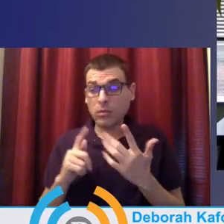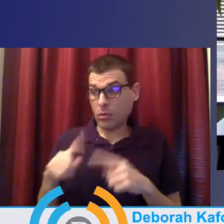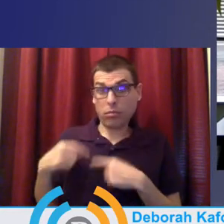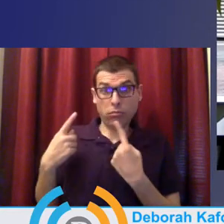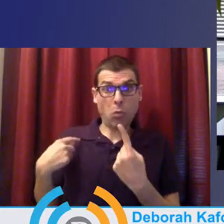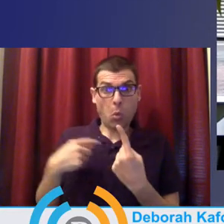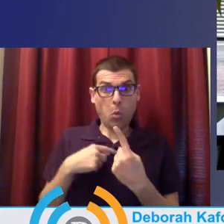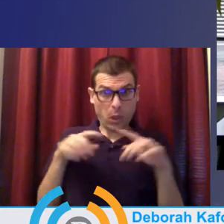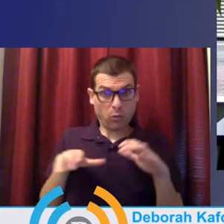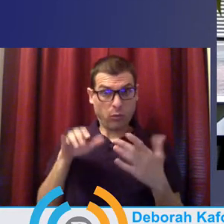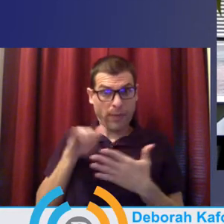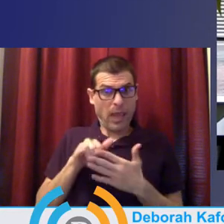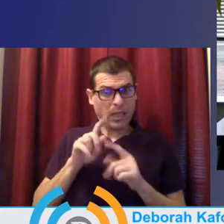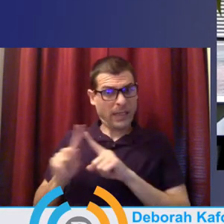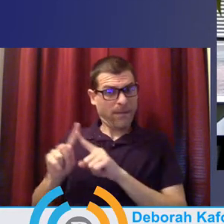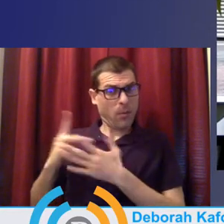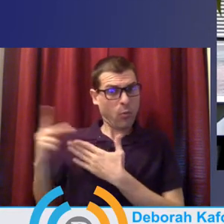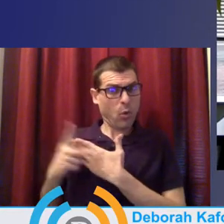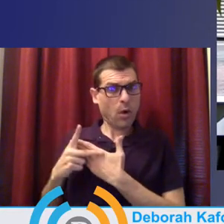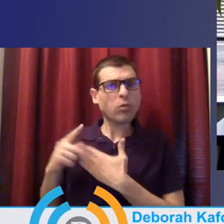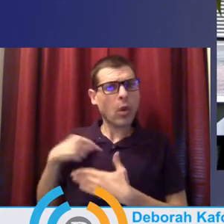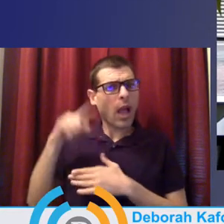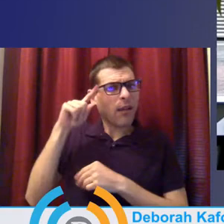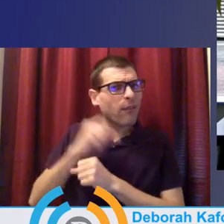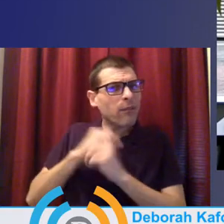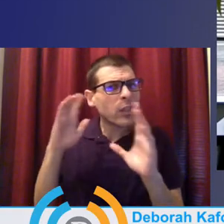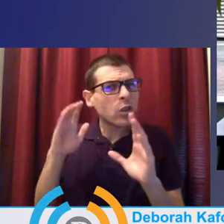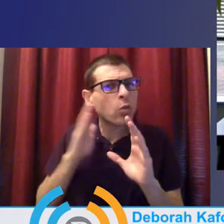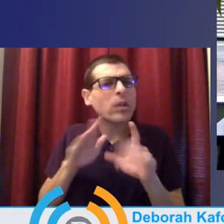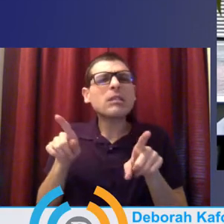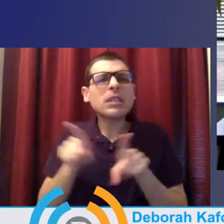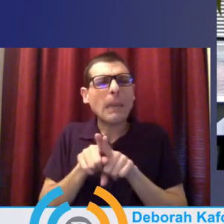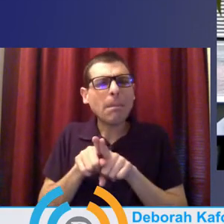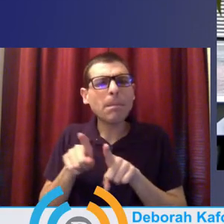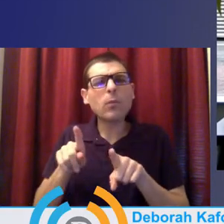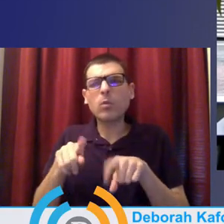that the public can see on